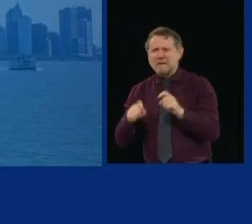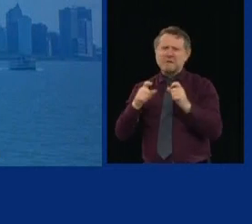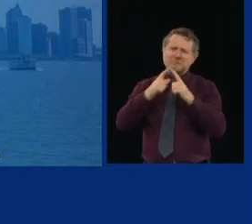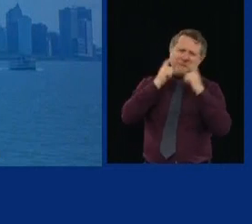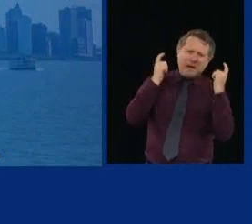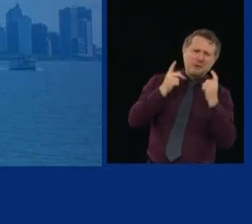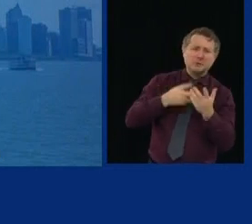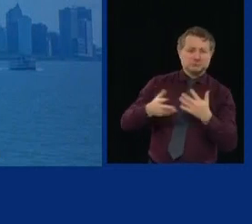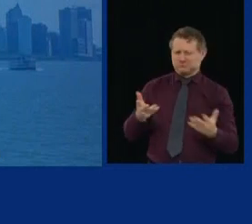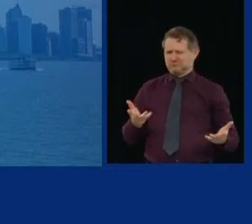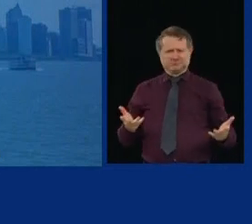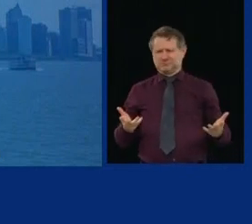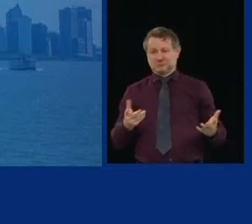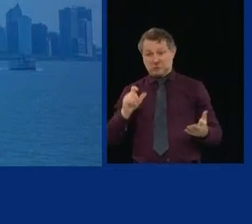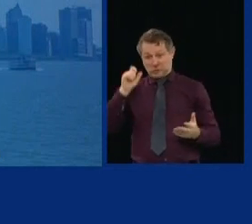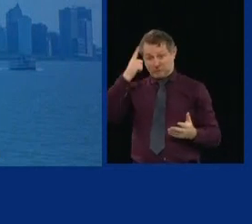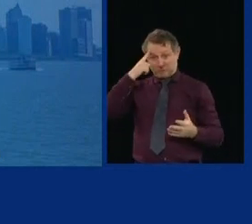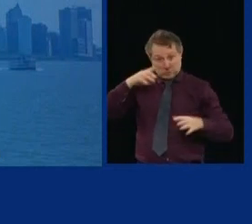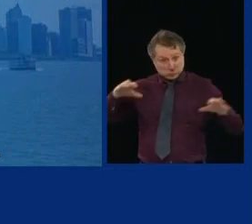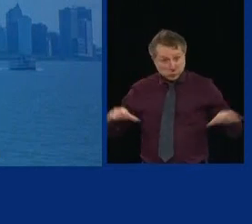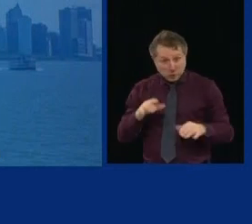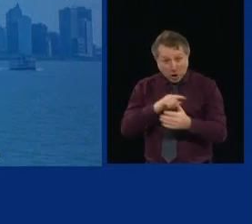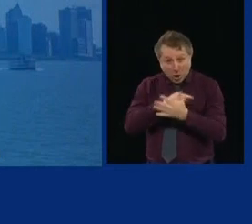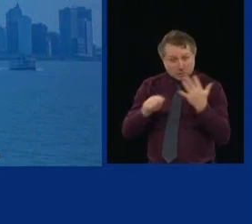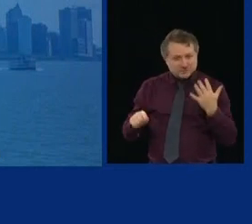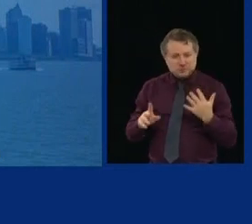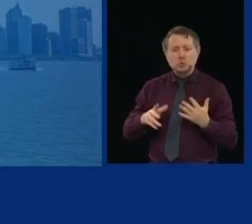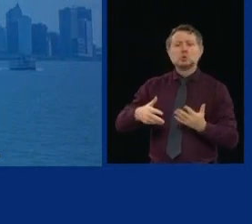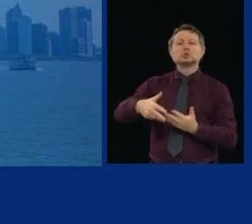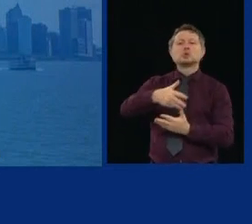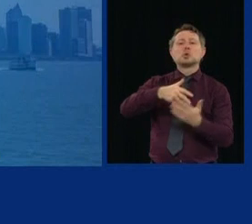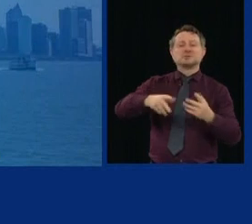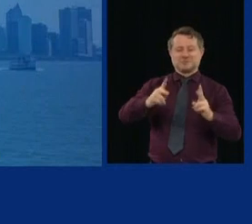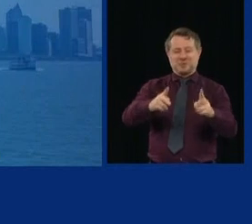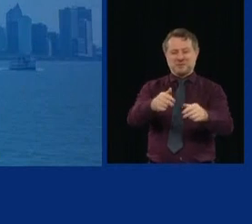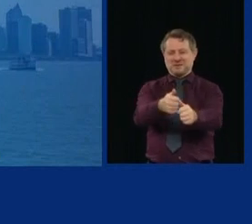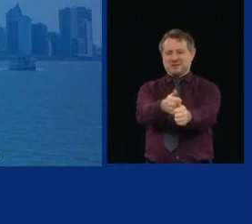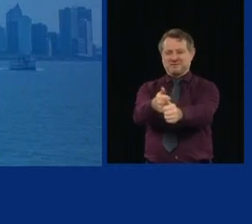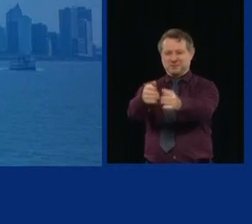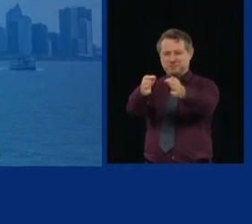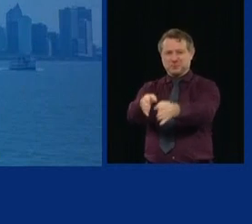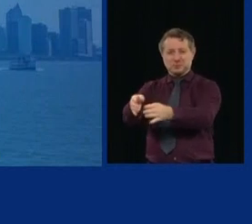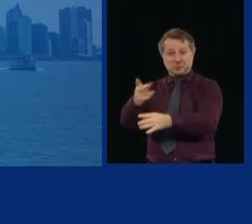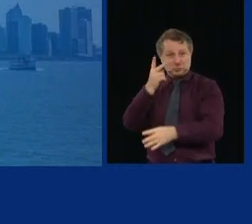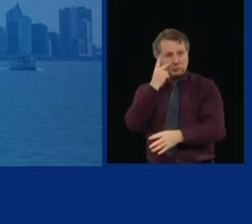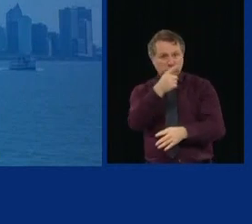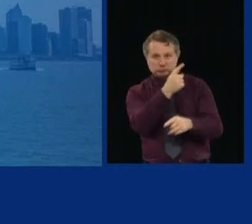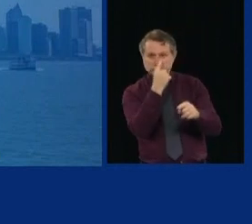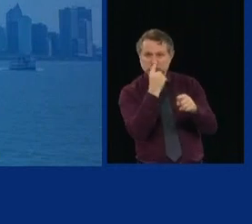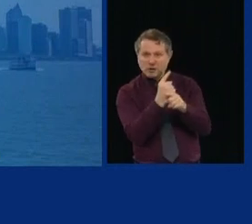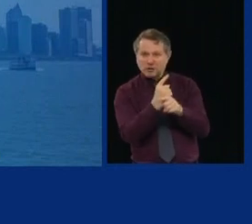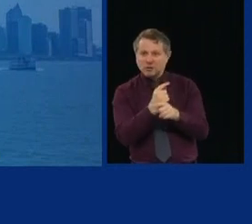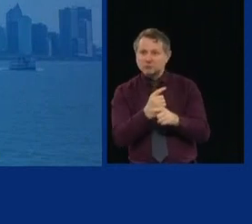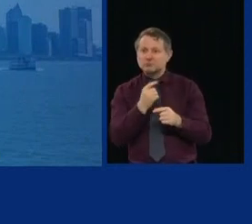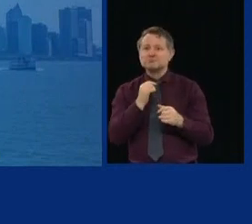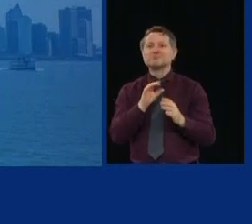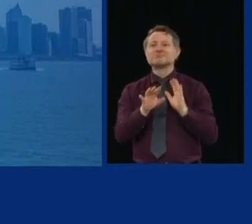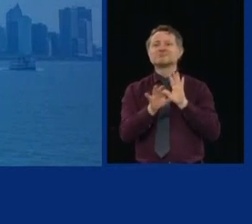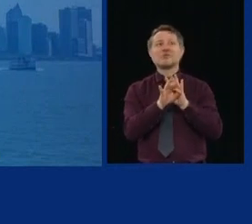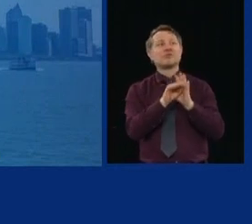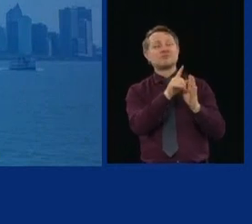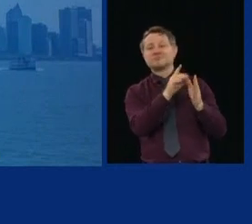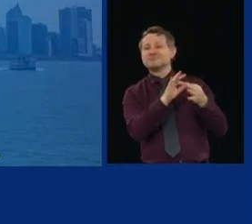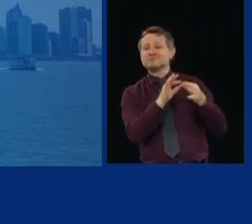government action. That's social action. Those are people who choose to do the responsible thing, I think, because we gave them